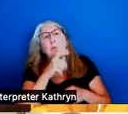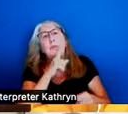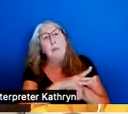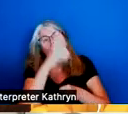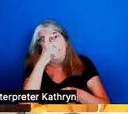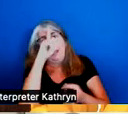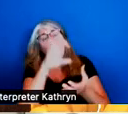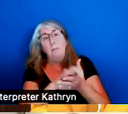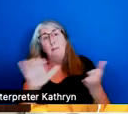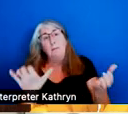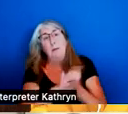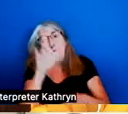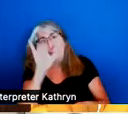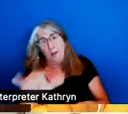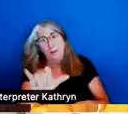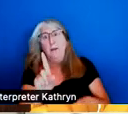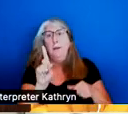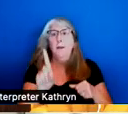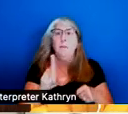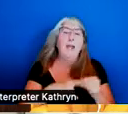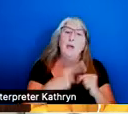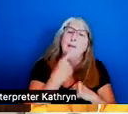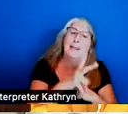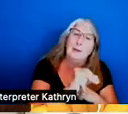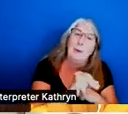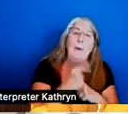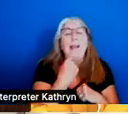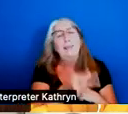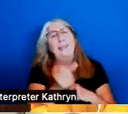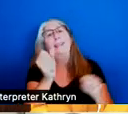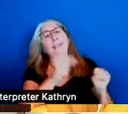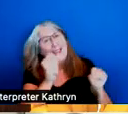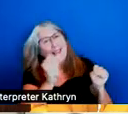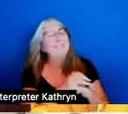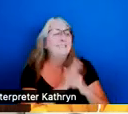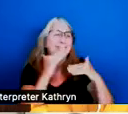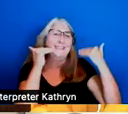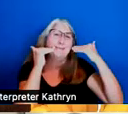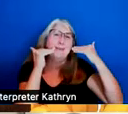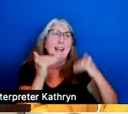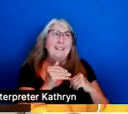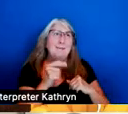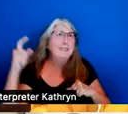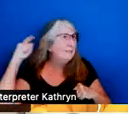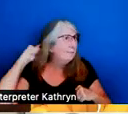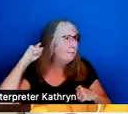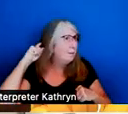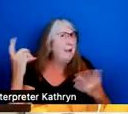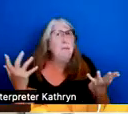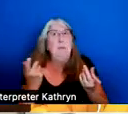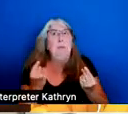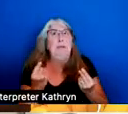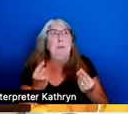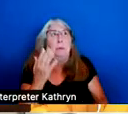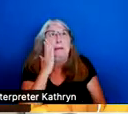forever. But I couldn't say no. I had to say yes and smile. But in my mind, I was like, what am I thinking? What did